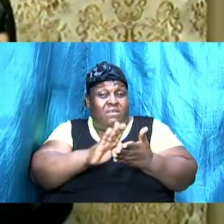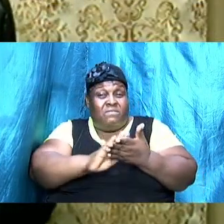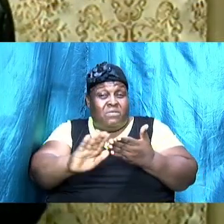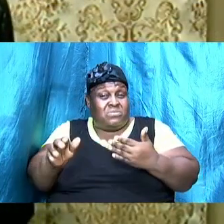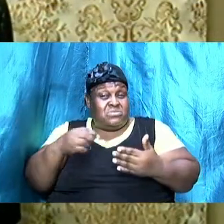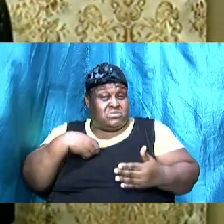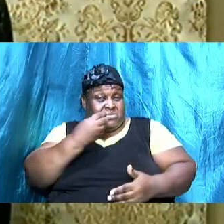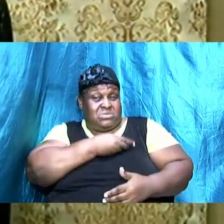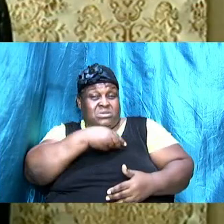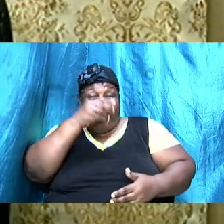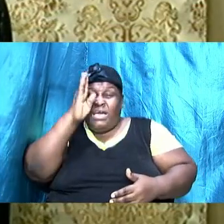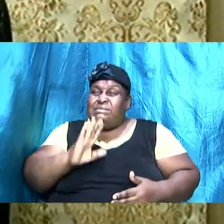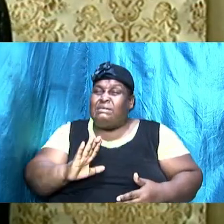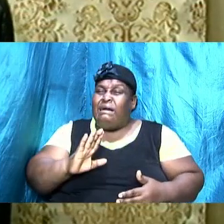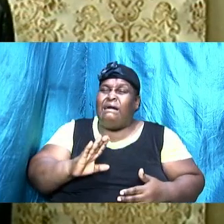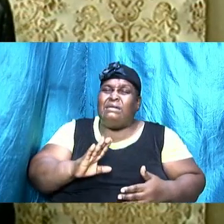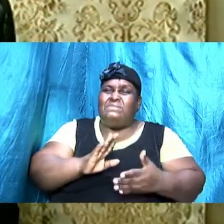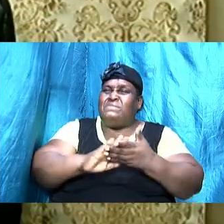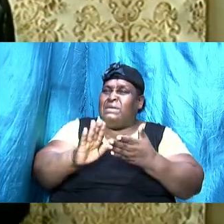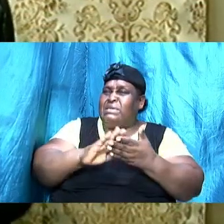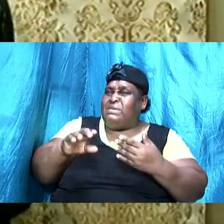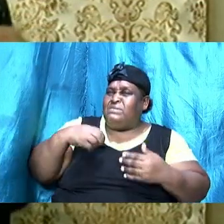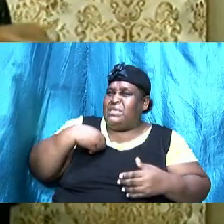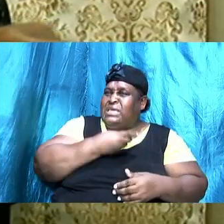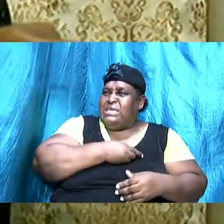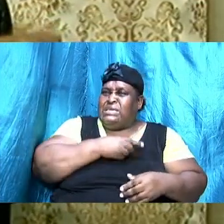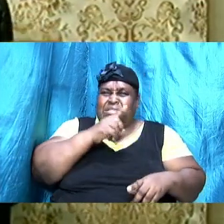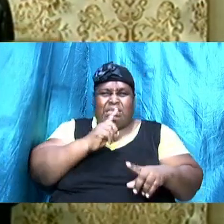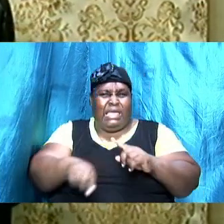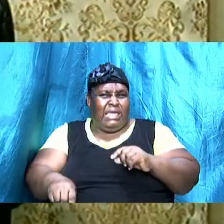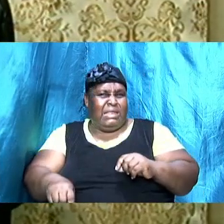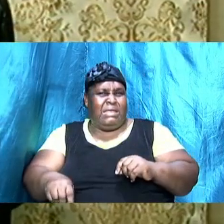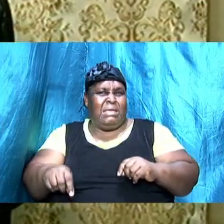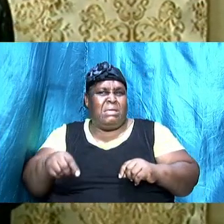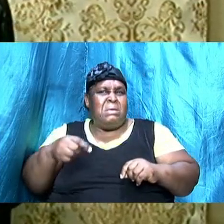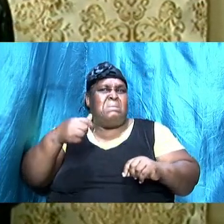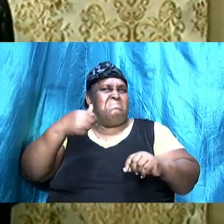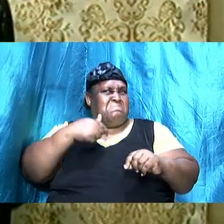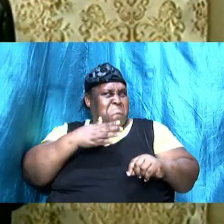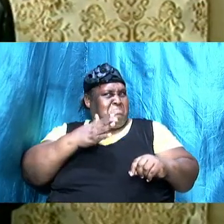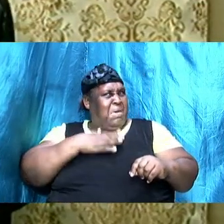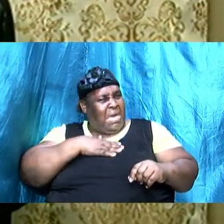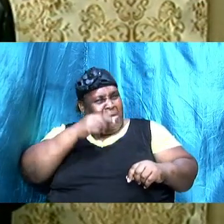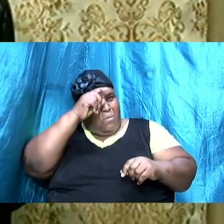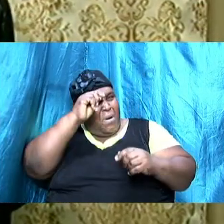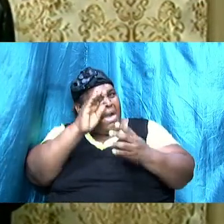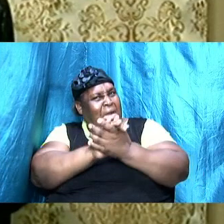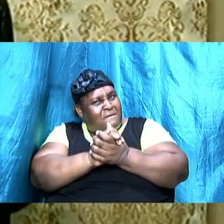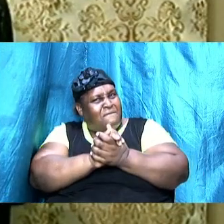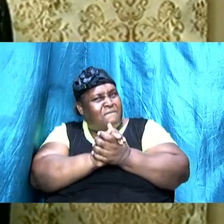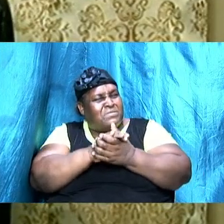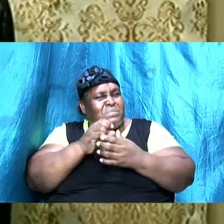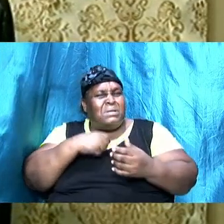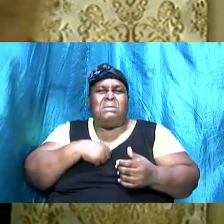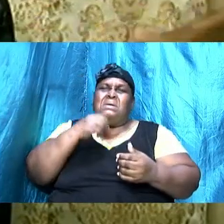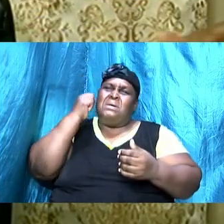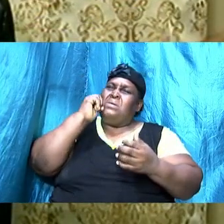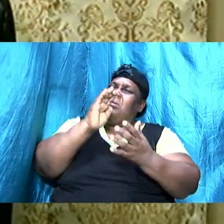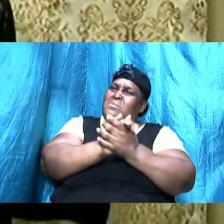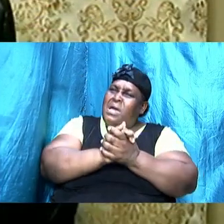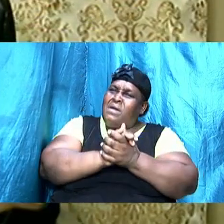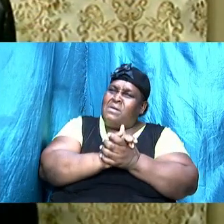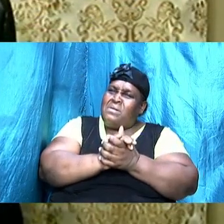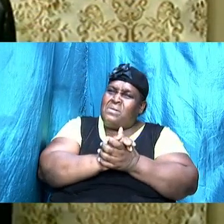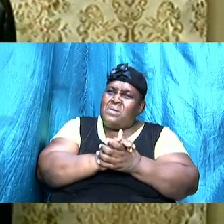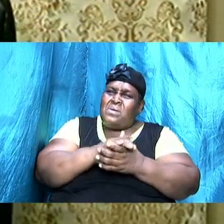us. And then we turn around and say, oh, my wife, after what she said about me, I will never